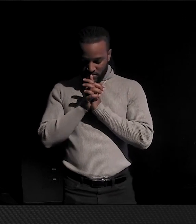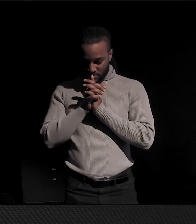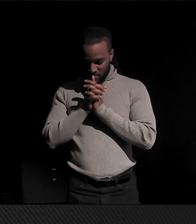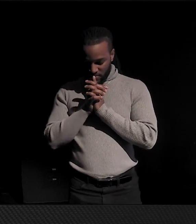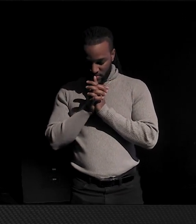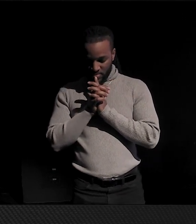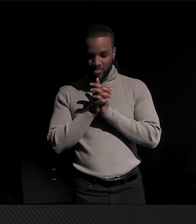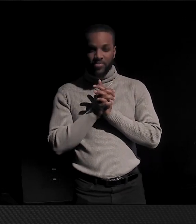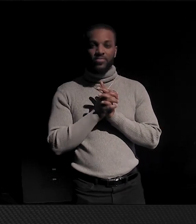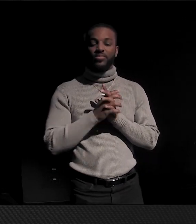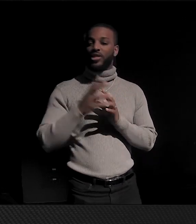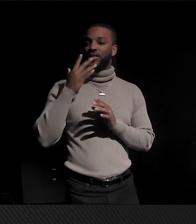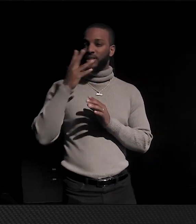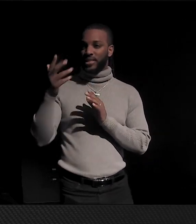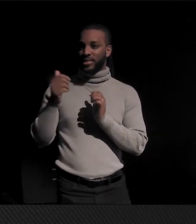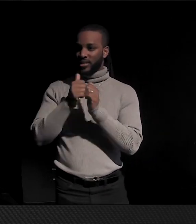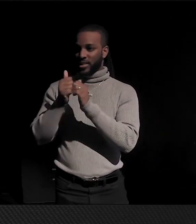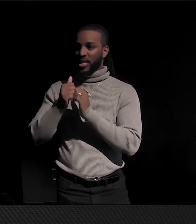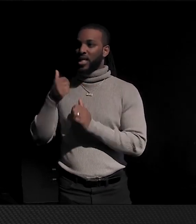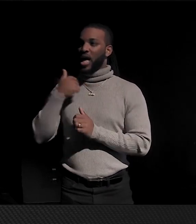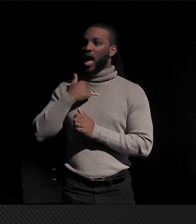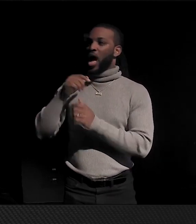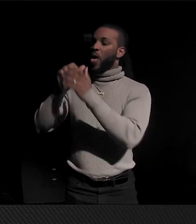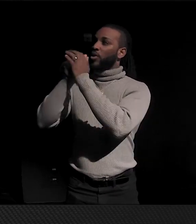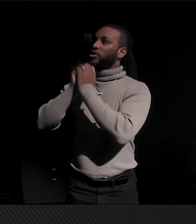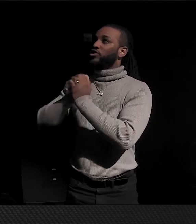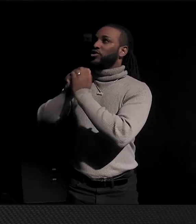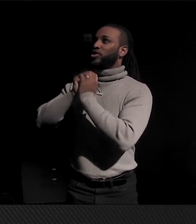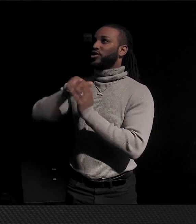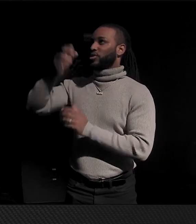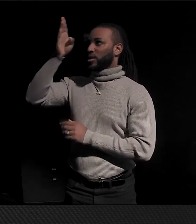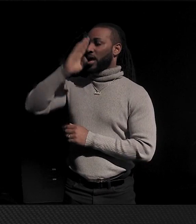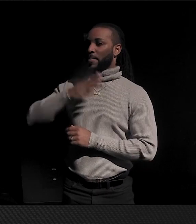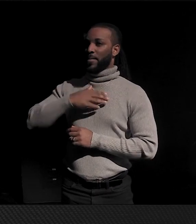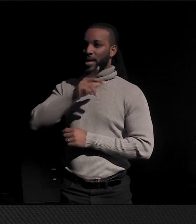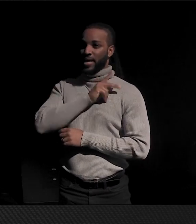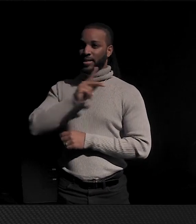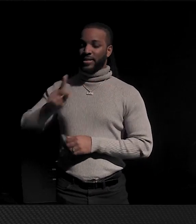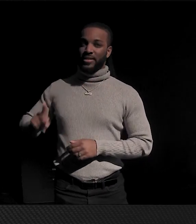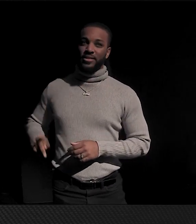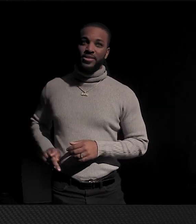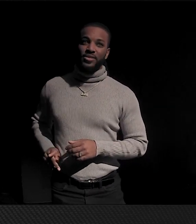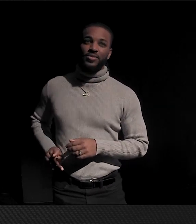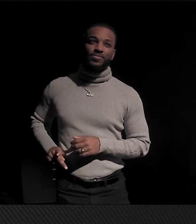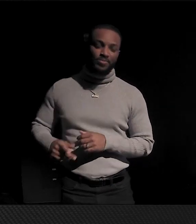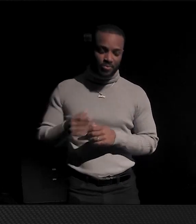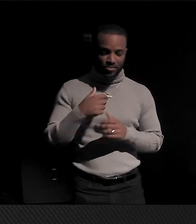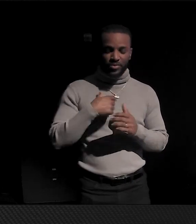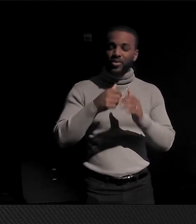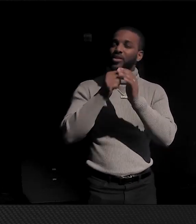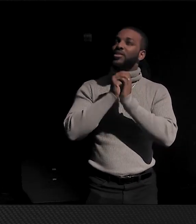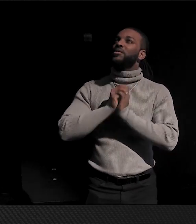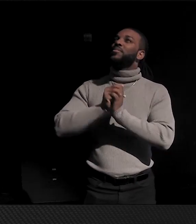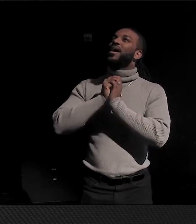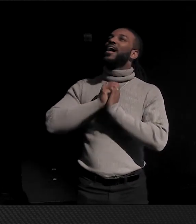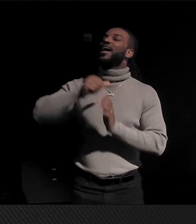Come on, let's sing this together, church. I will exalt you, God, my King. For I will exalt